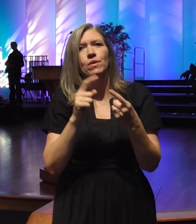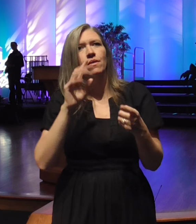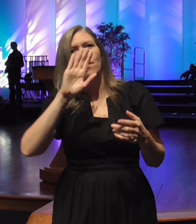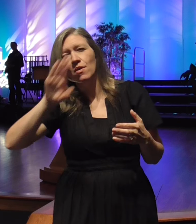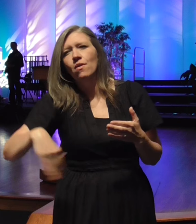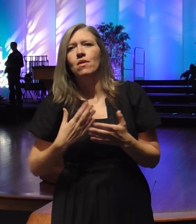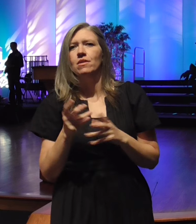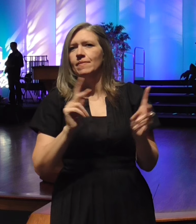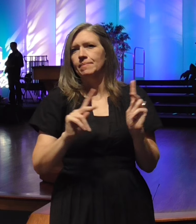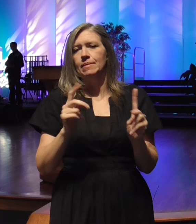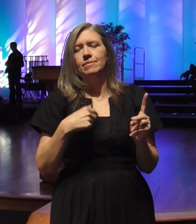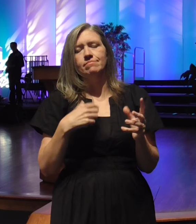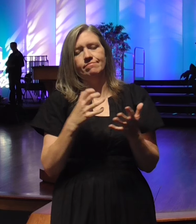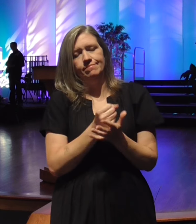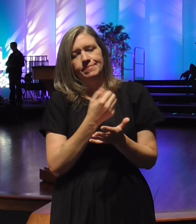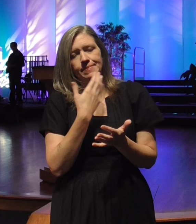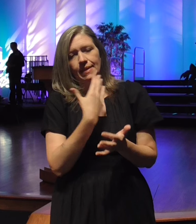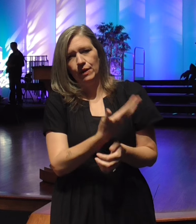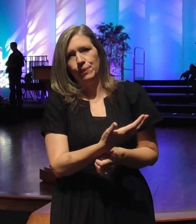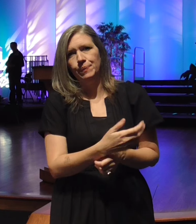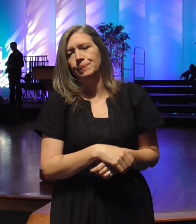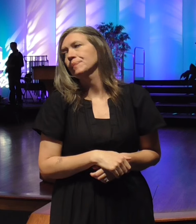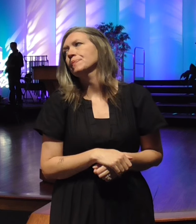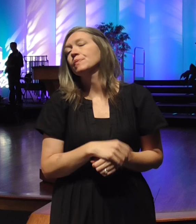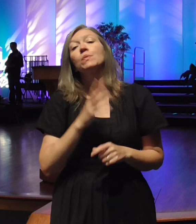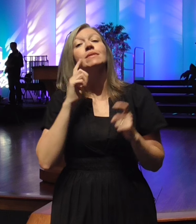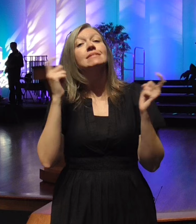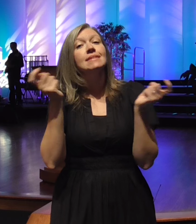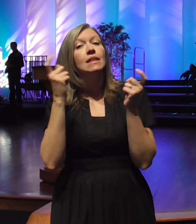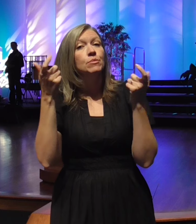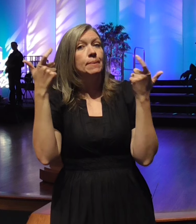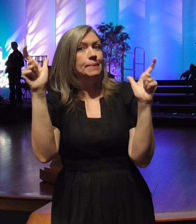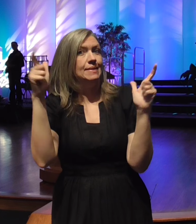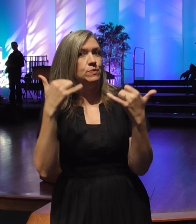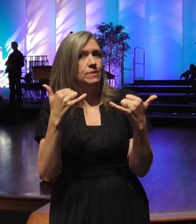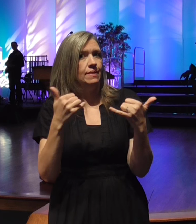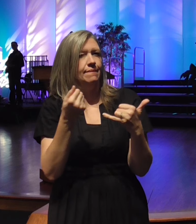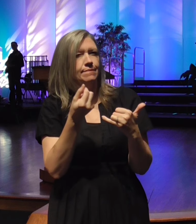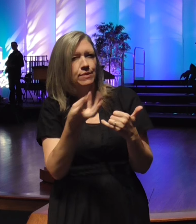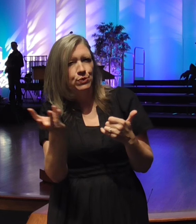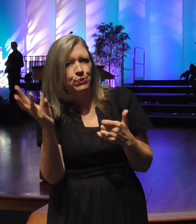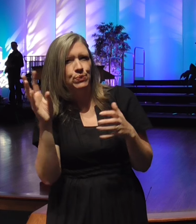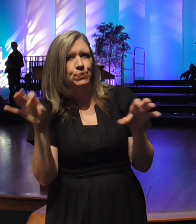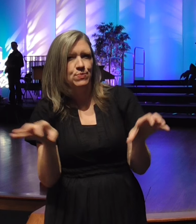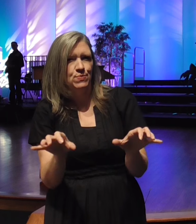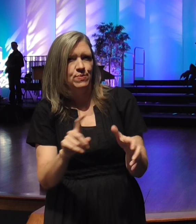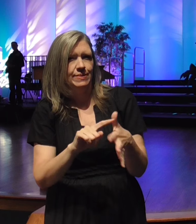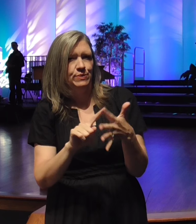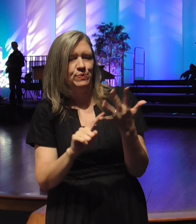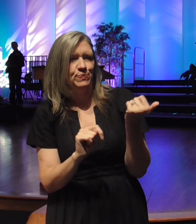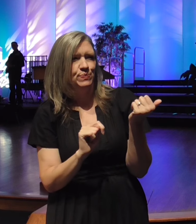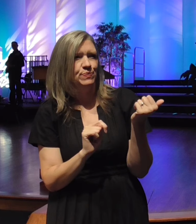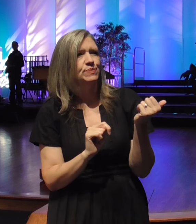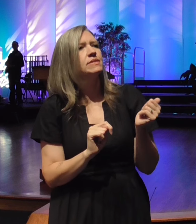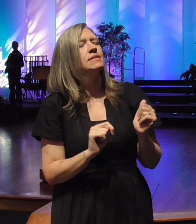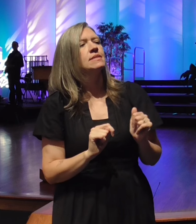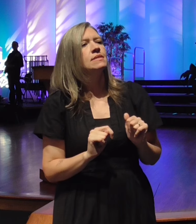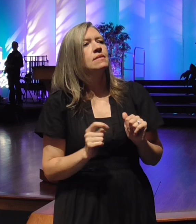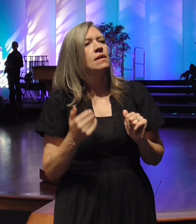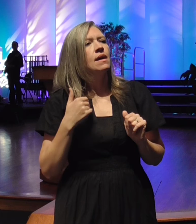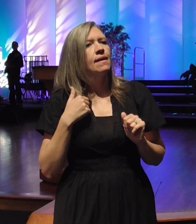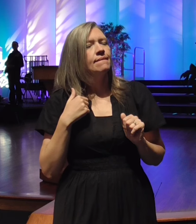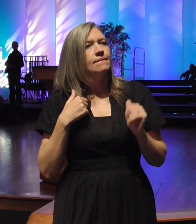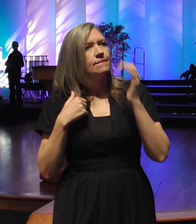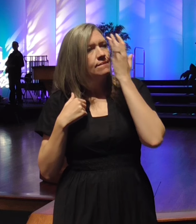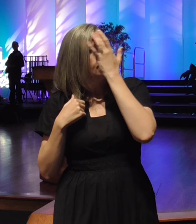touched and changed and contributed to. So on behalf of every single one of those people, I say thank you. Thank you, thank you, thank you. And we're going